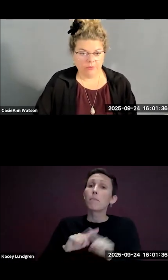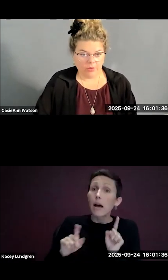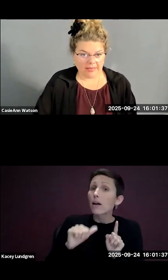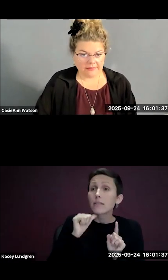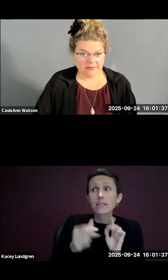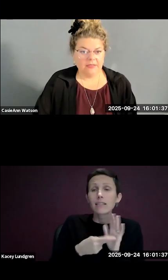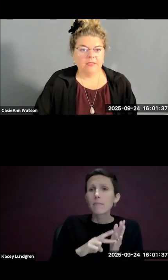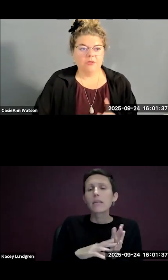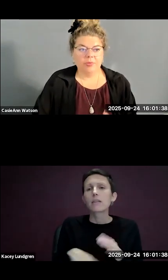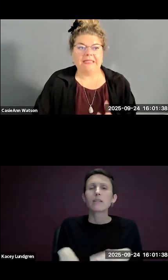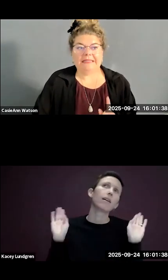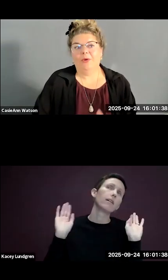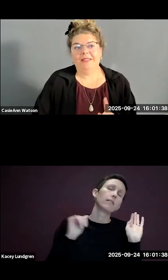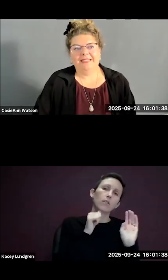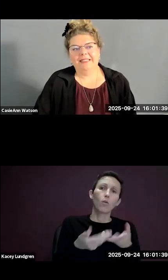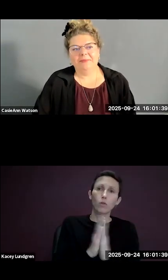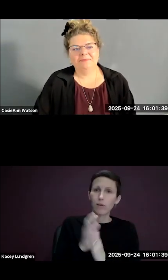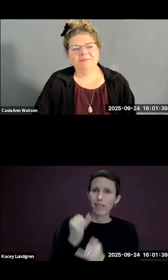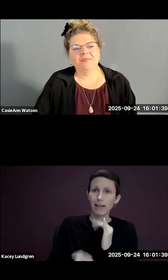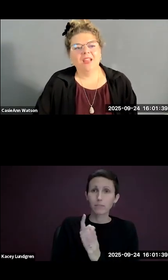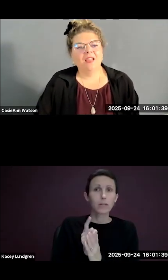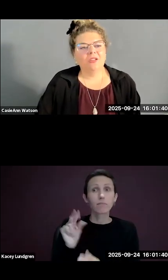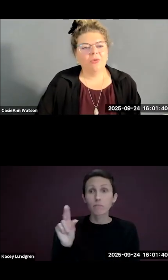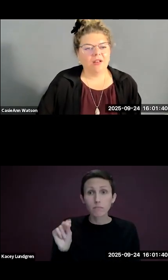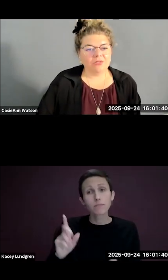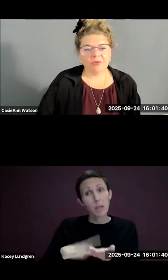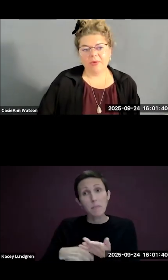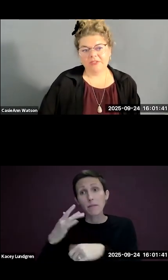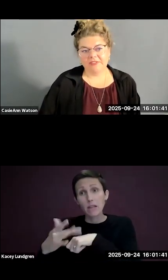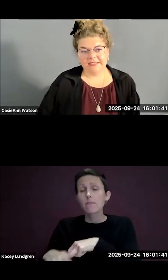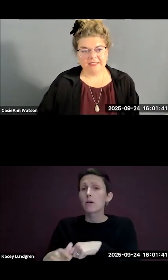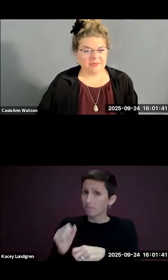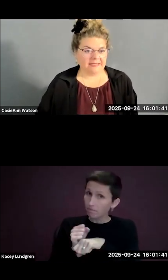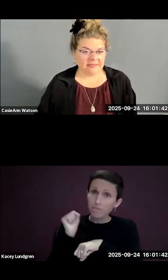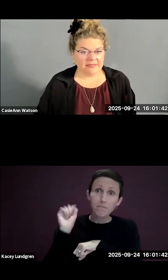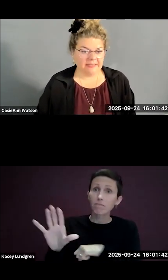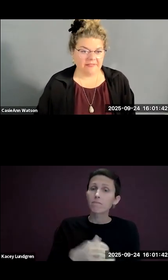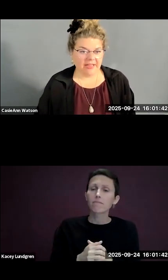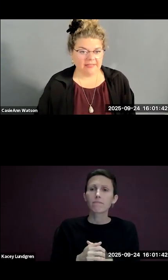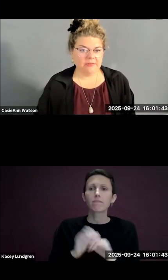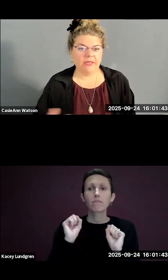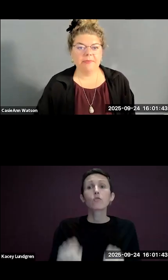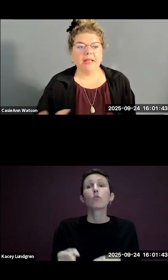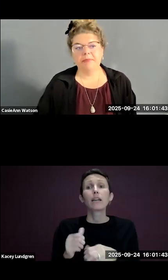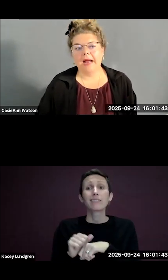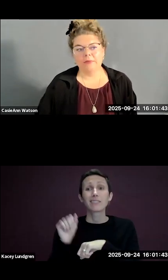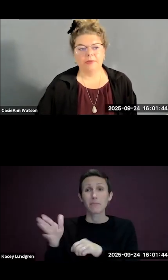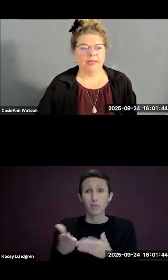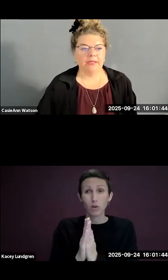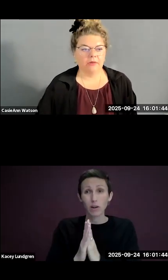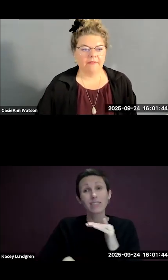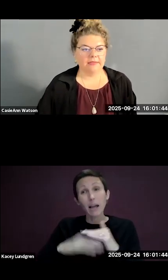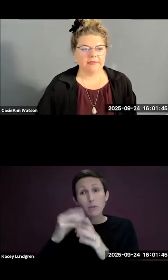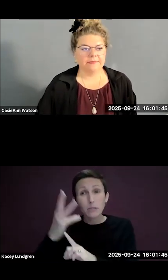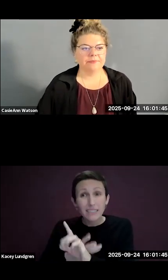a last-minute request. So please always send them. You can also request services up to 6 months in advance, so keep that in mind